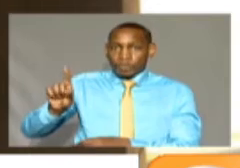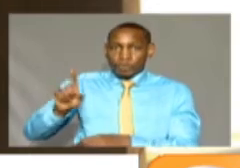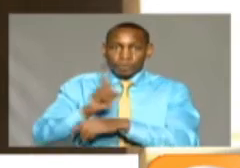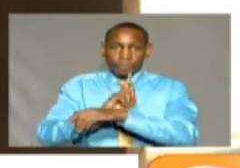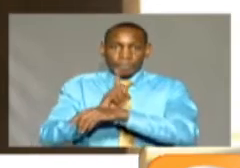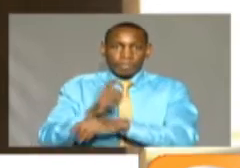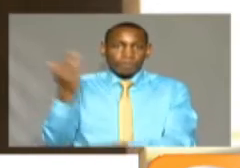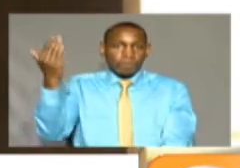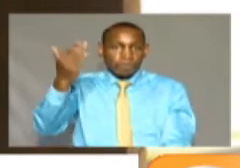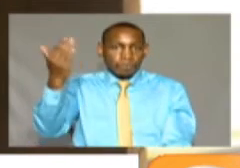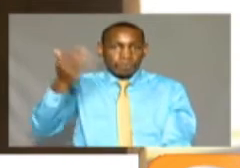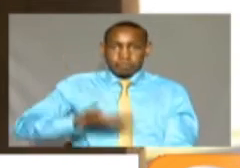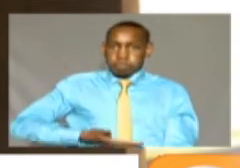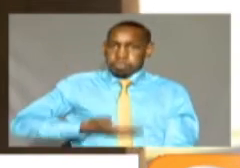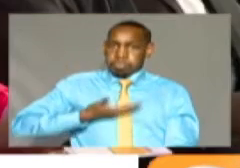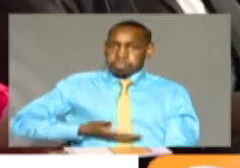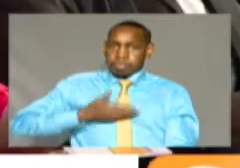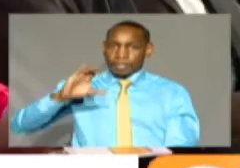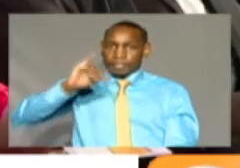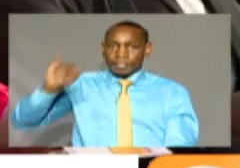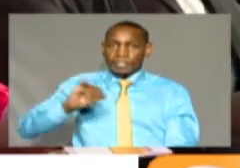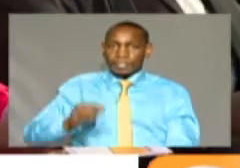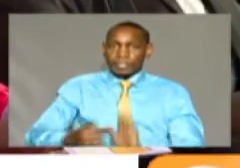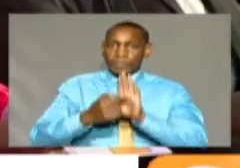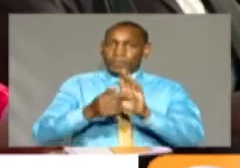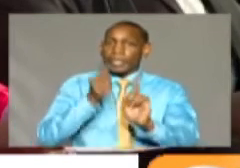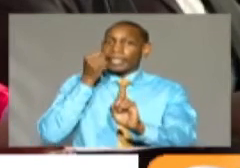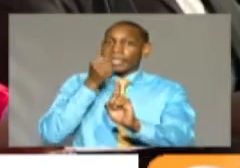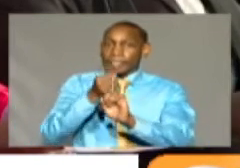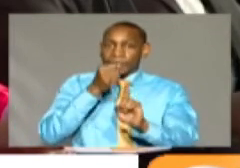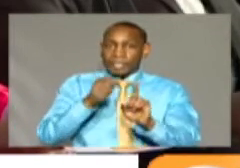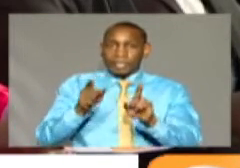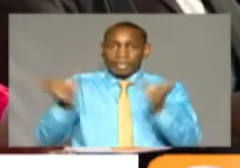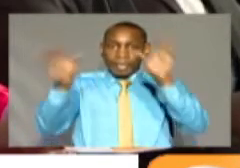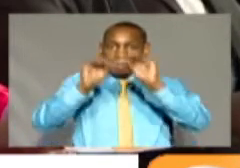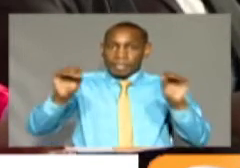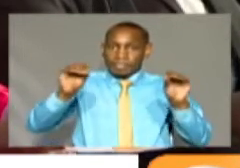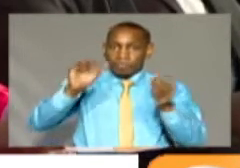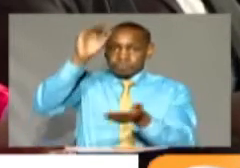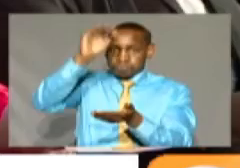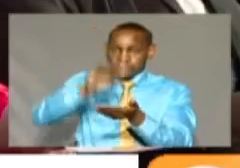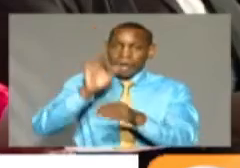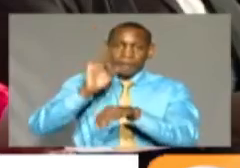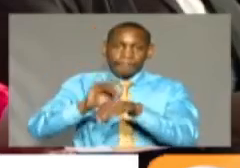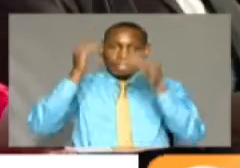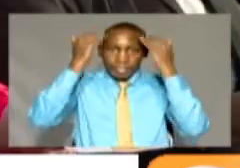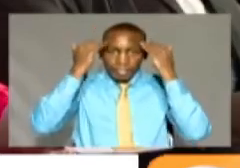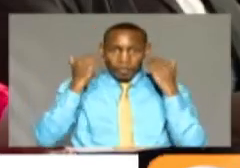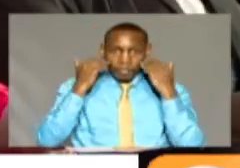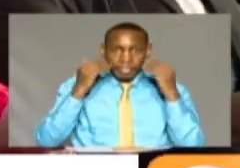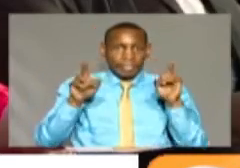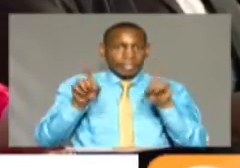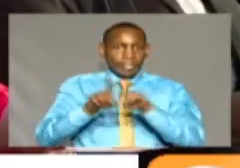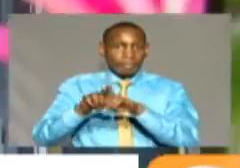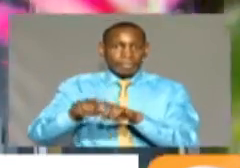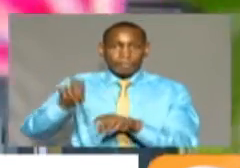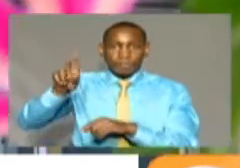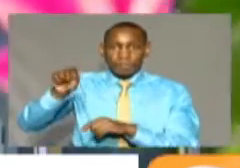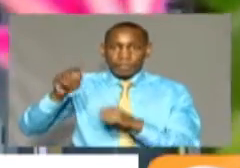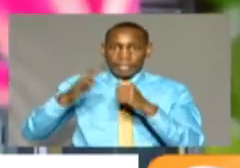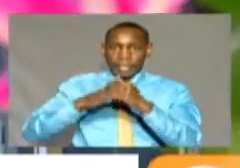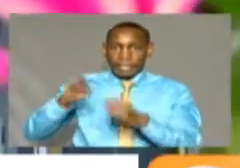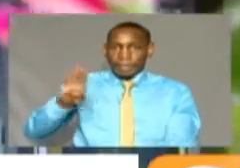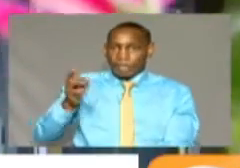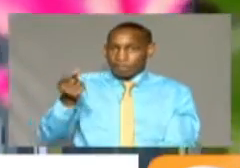the agitated CJ outlined the extent of the impact the budget cut would have on the judiciary. Out of the 2.89